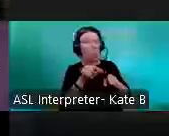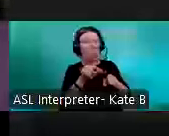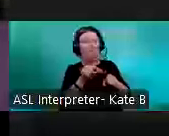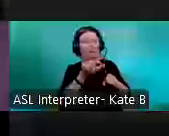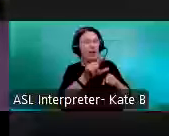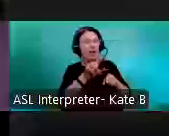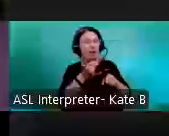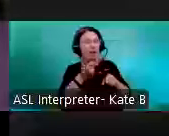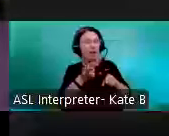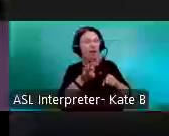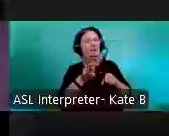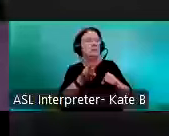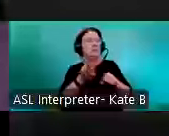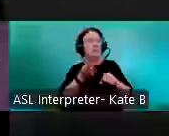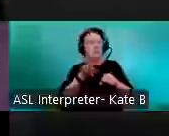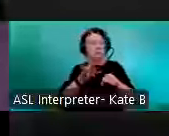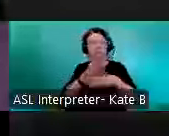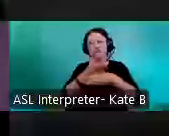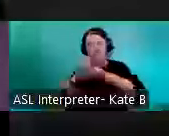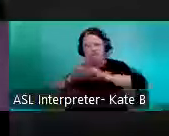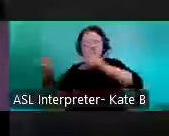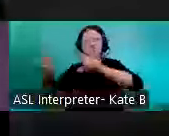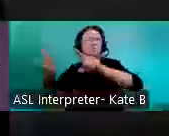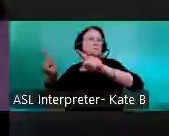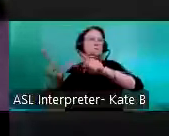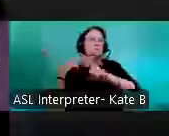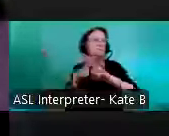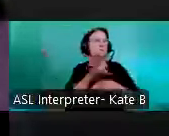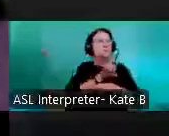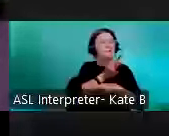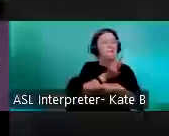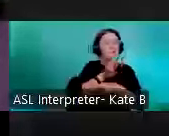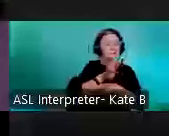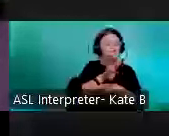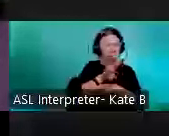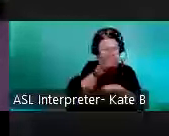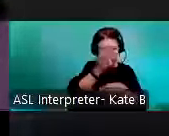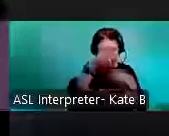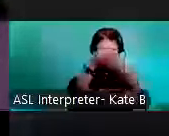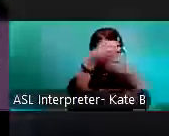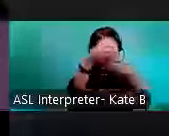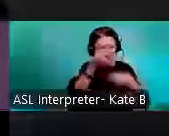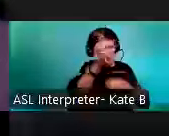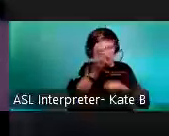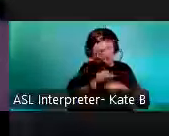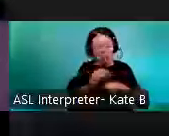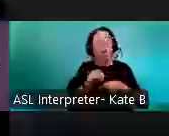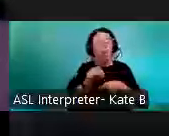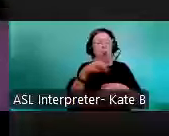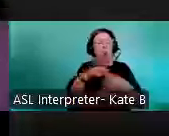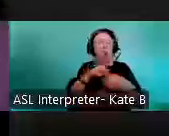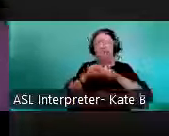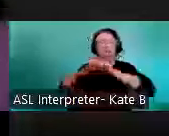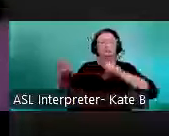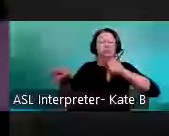comment on there, like it's going to amplify it so more people see that important information about the election. One of